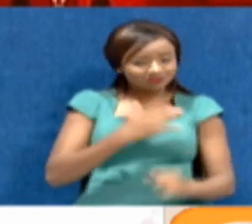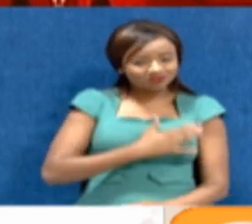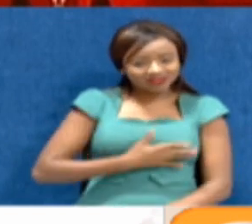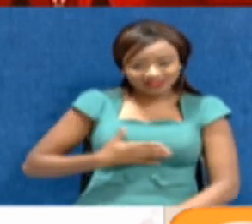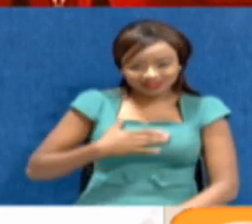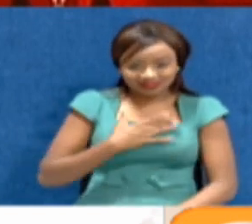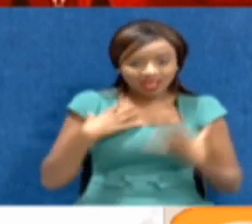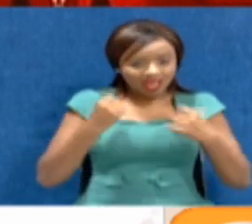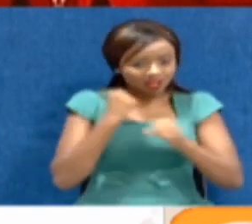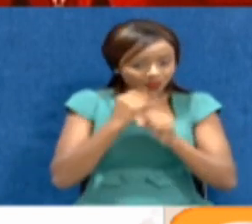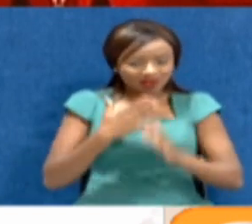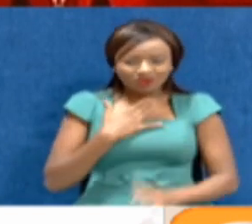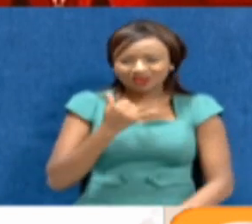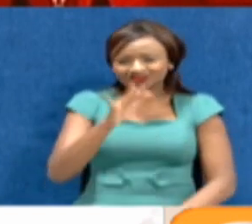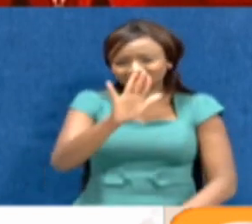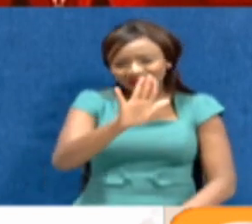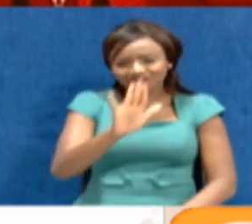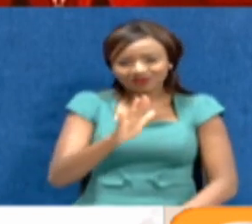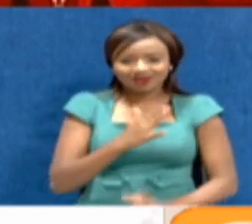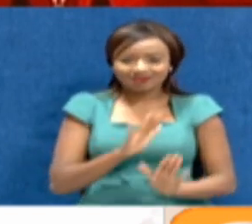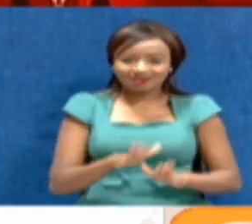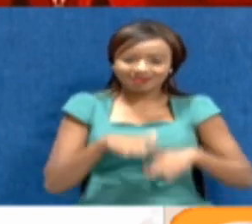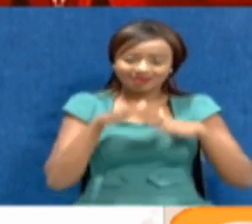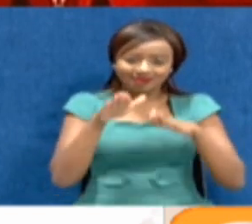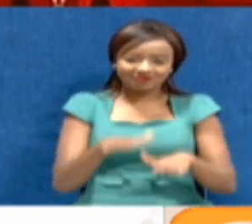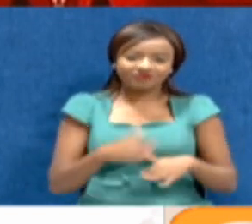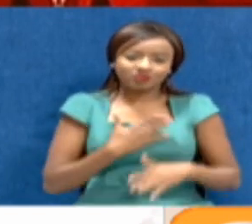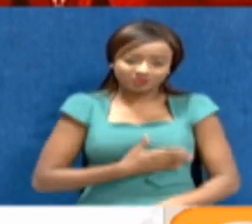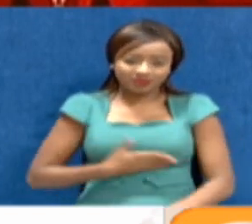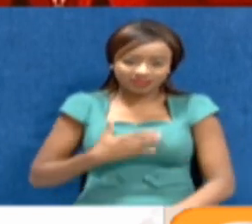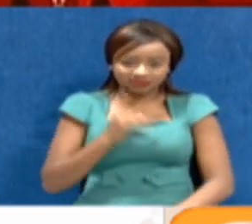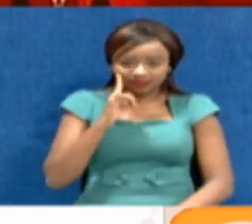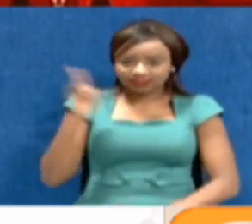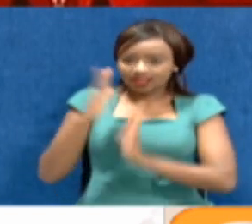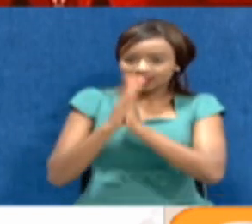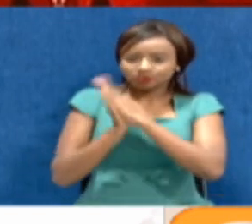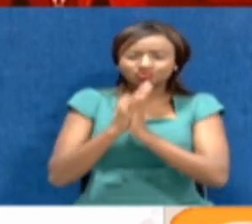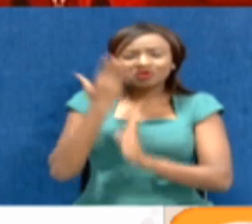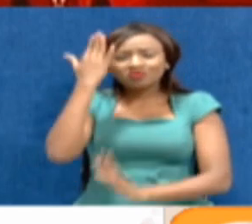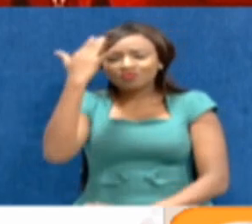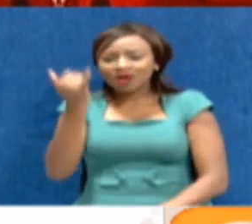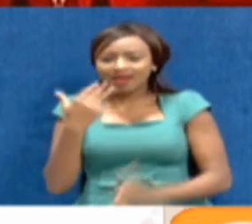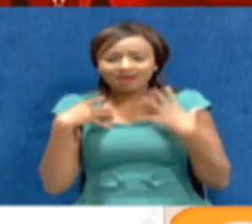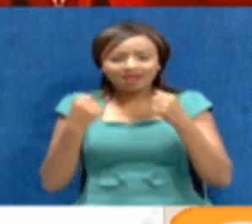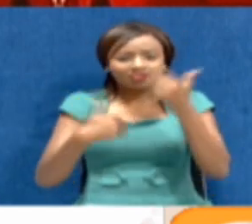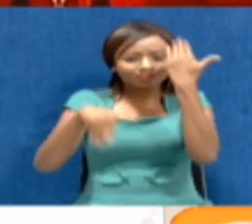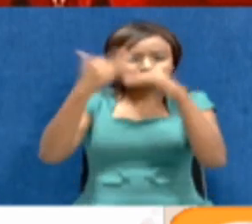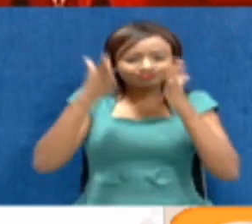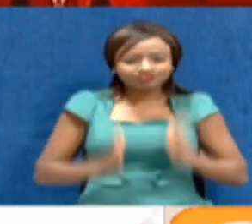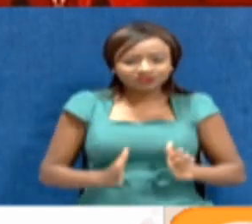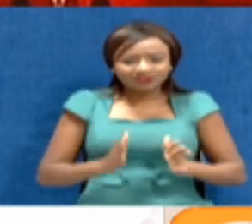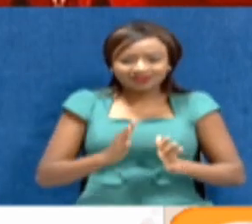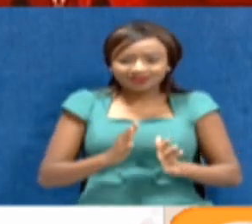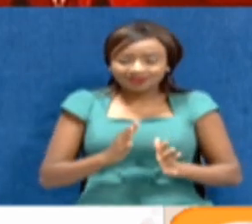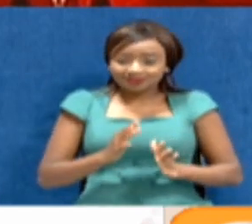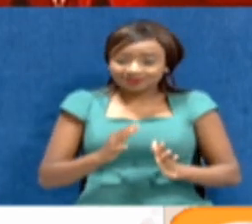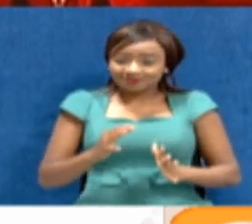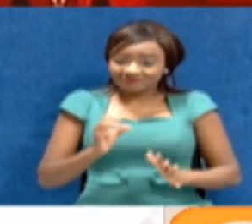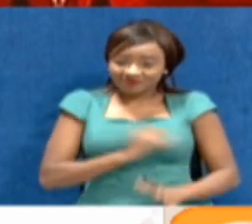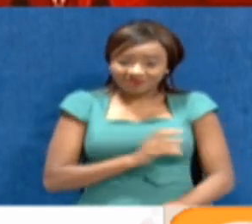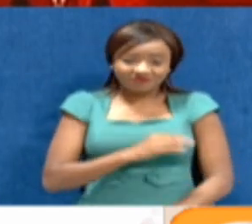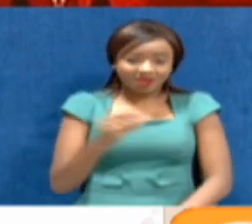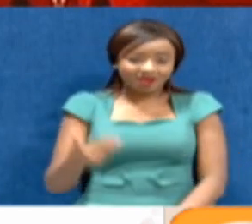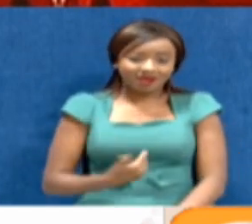and help the government to contain the spread. Our very own Enock Sikolia reports on why health experts are alarmed by